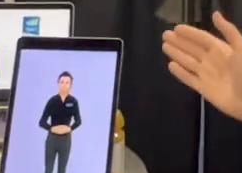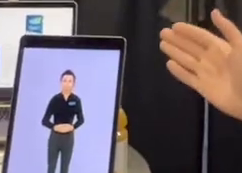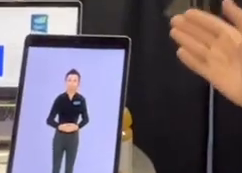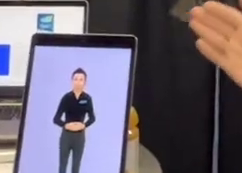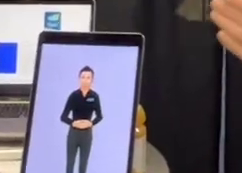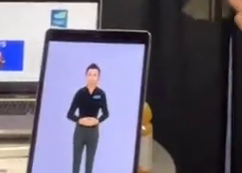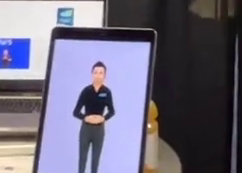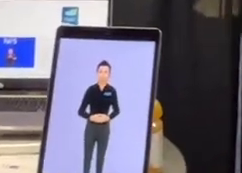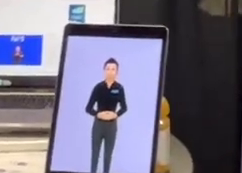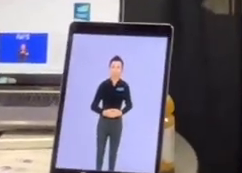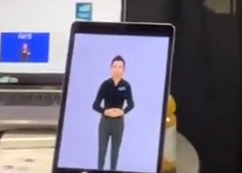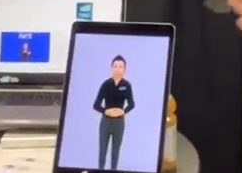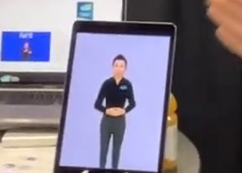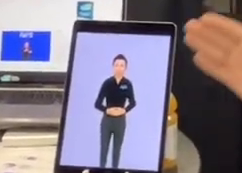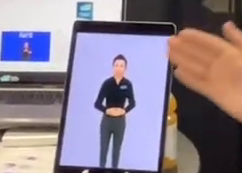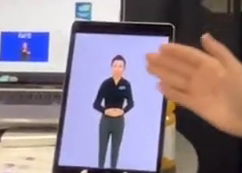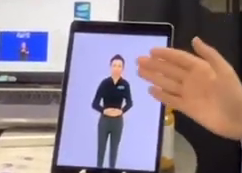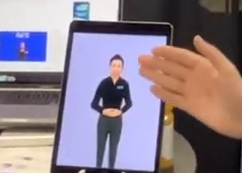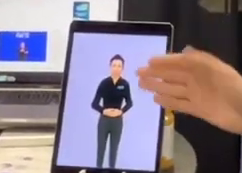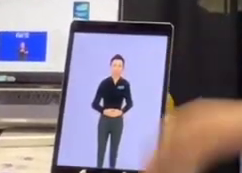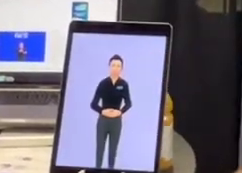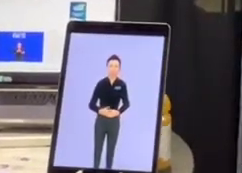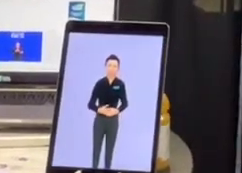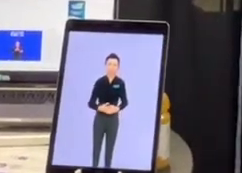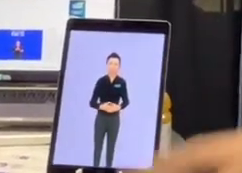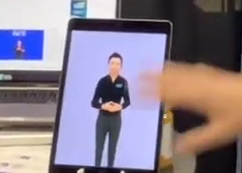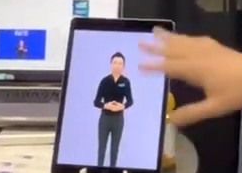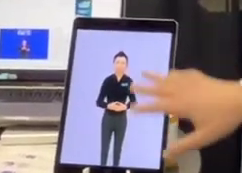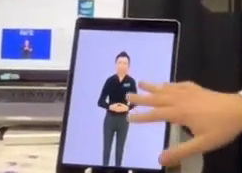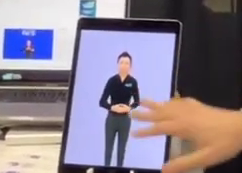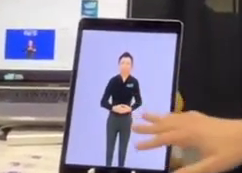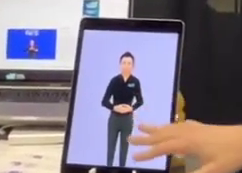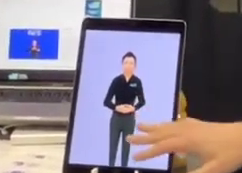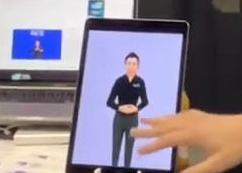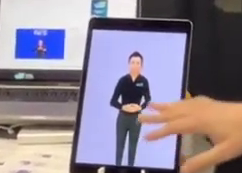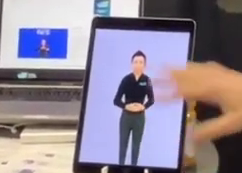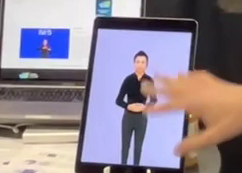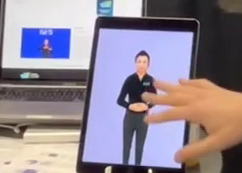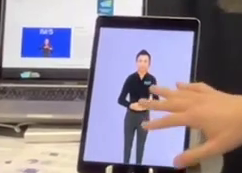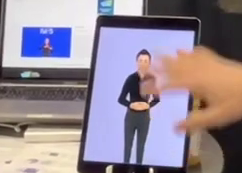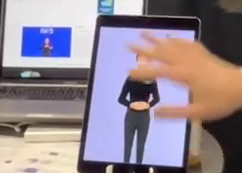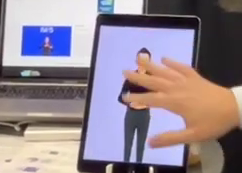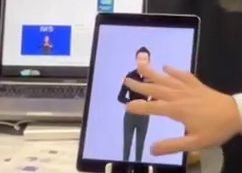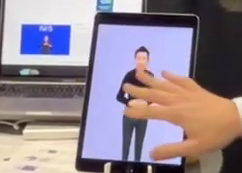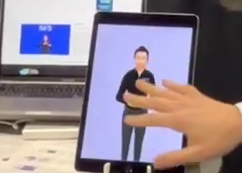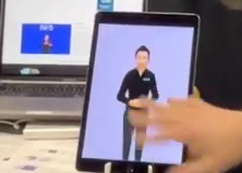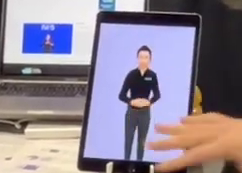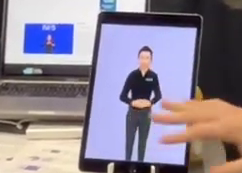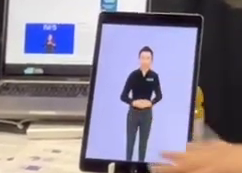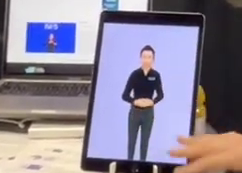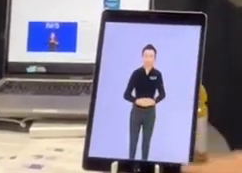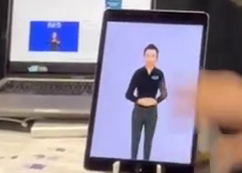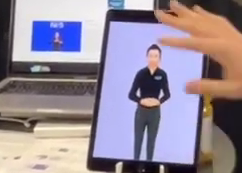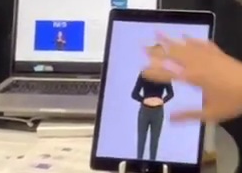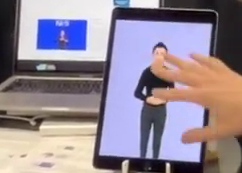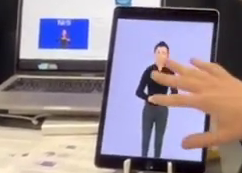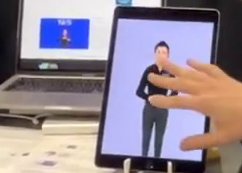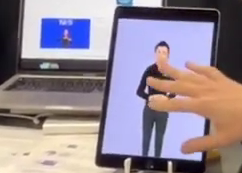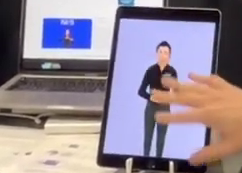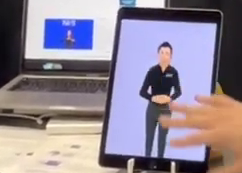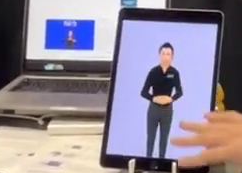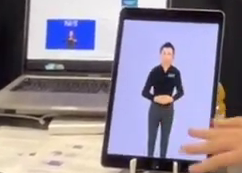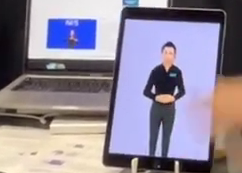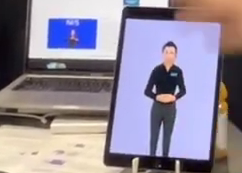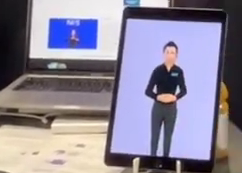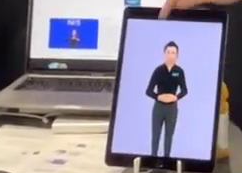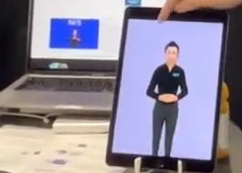So here we developed like the first avatar in sign language. So basically this avatar understands sign language and answers back in sign language.